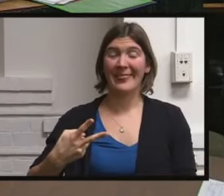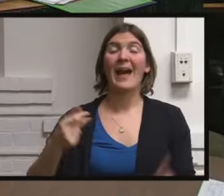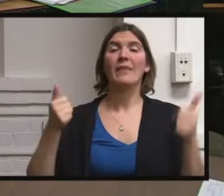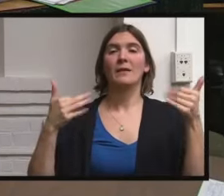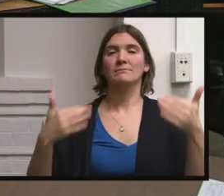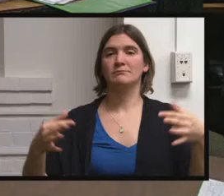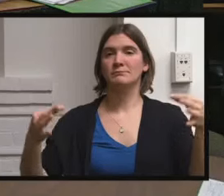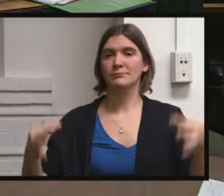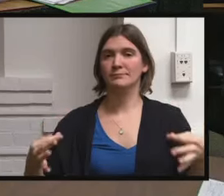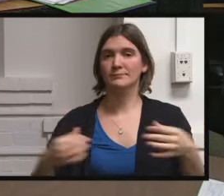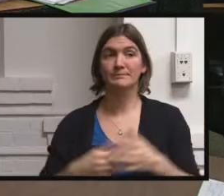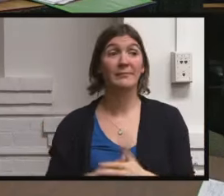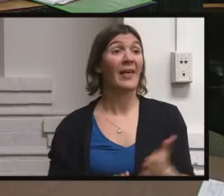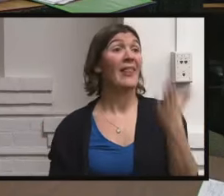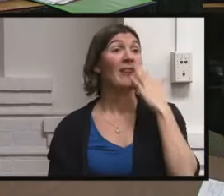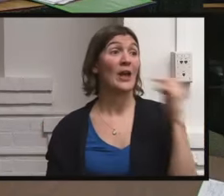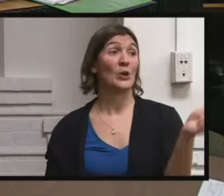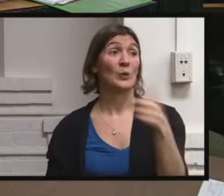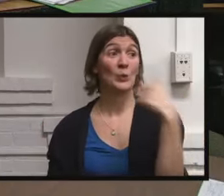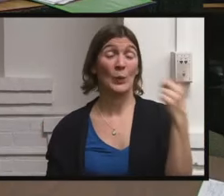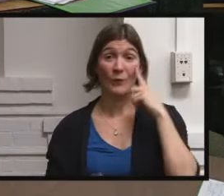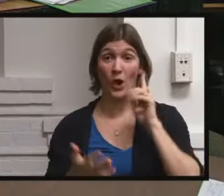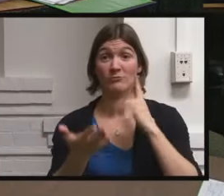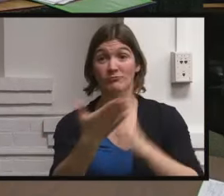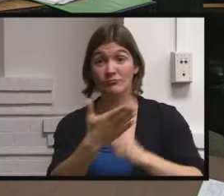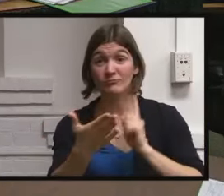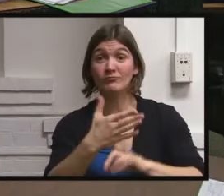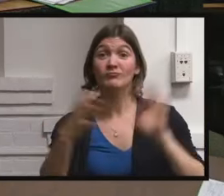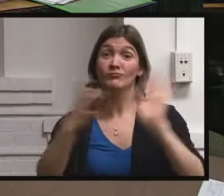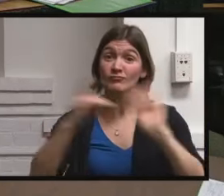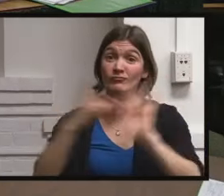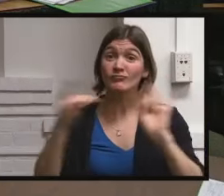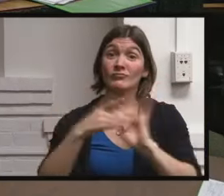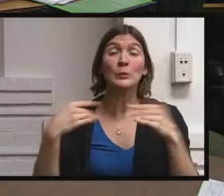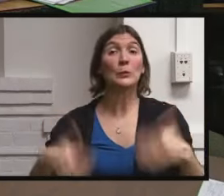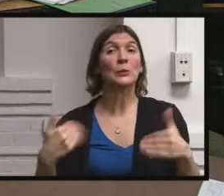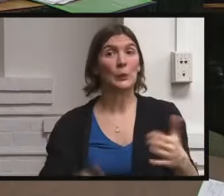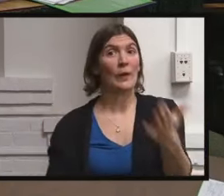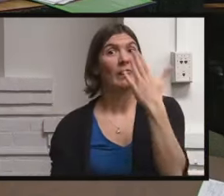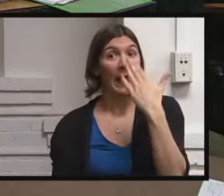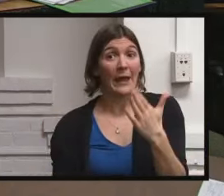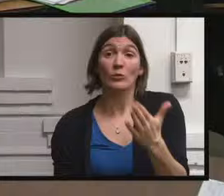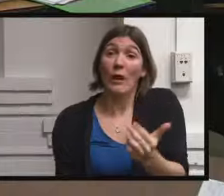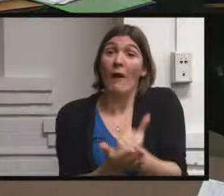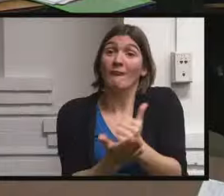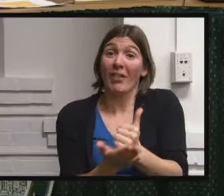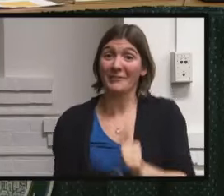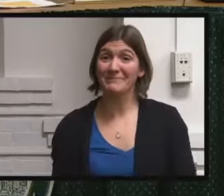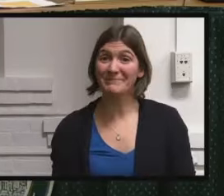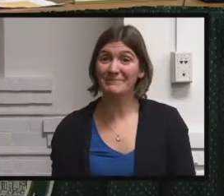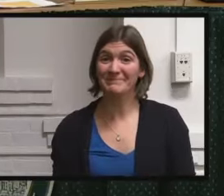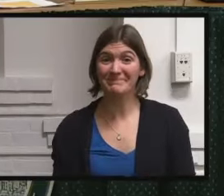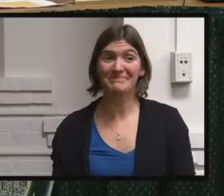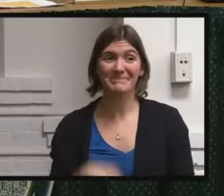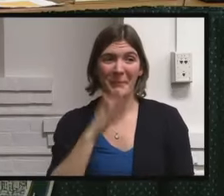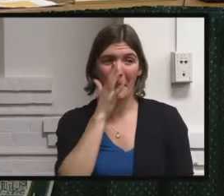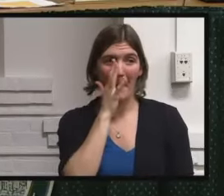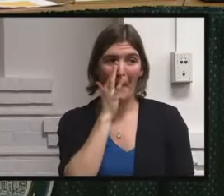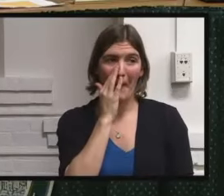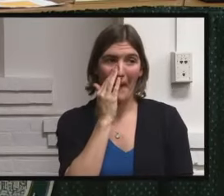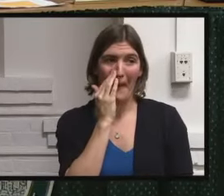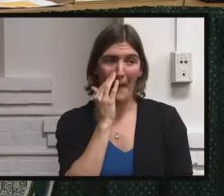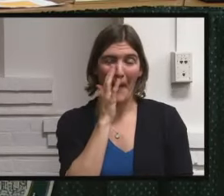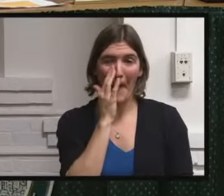make a decision on that issue. Thanks all for participating in this discussion. It was very enlightening and very helpful.